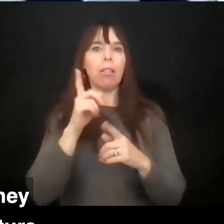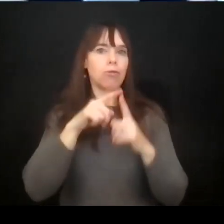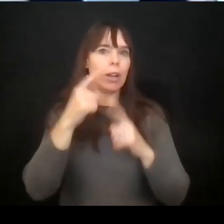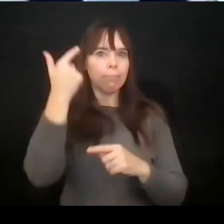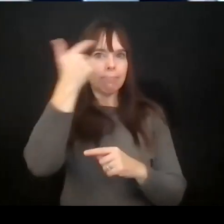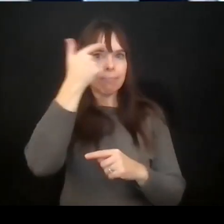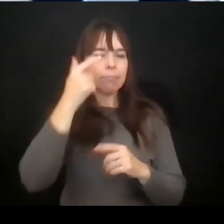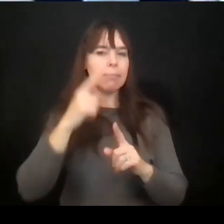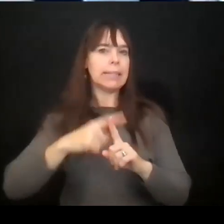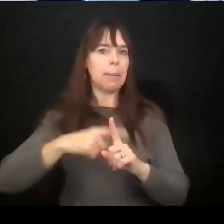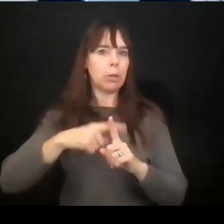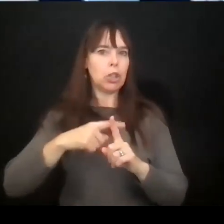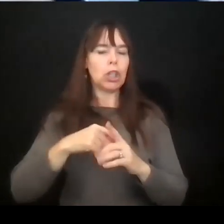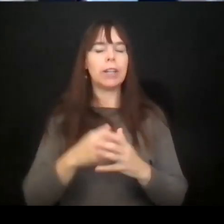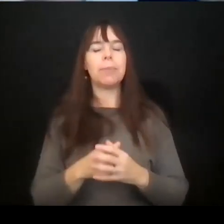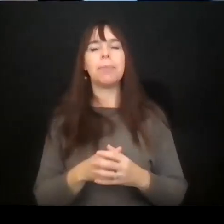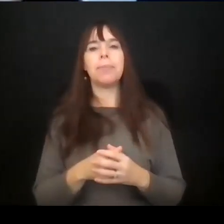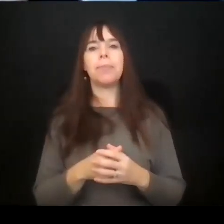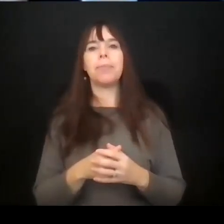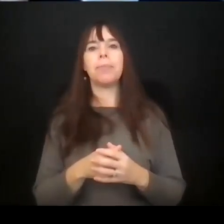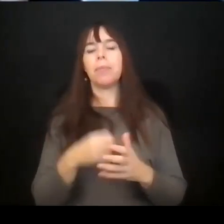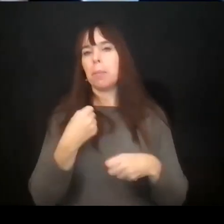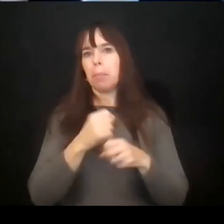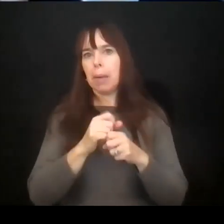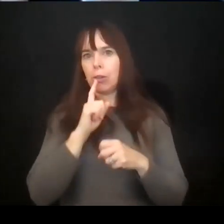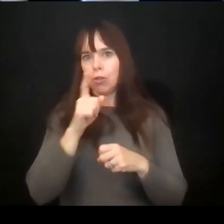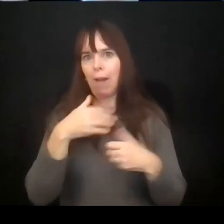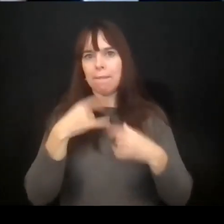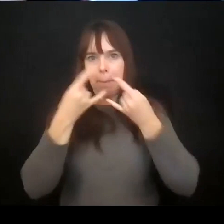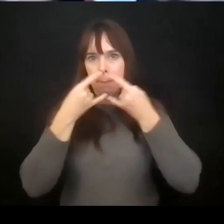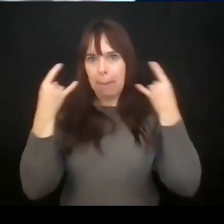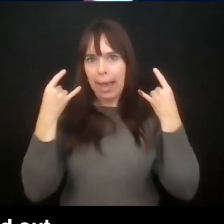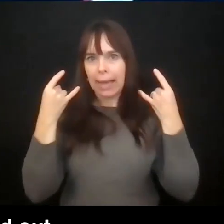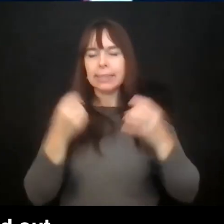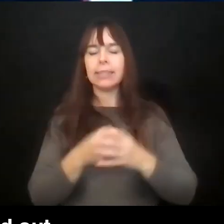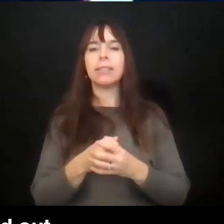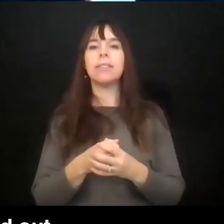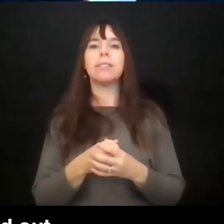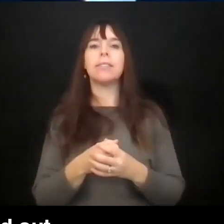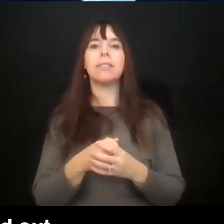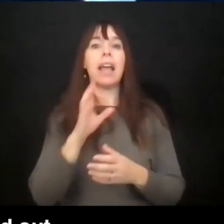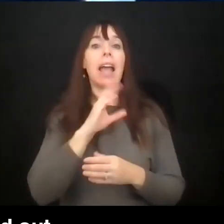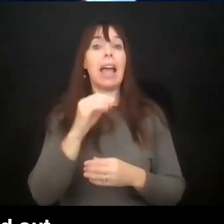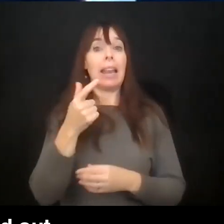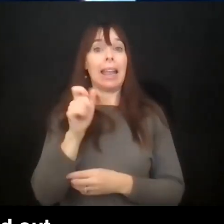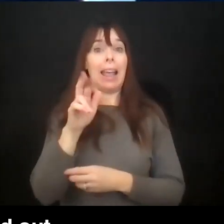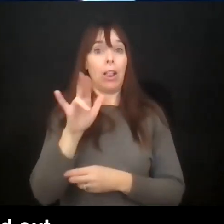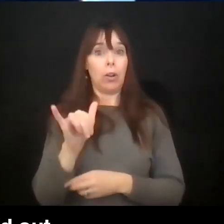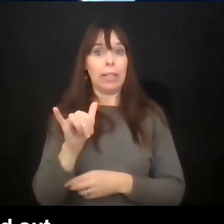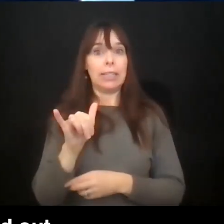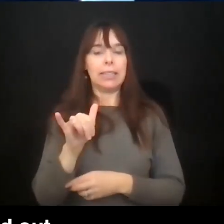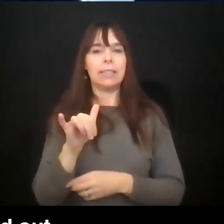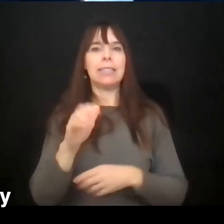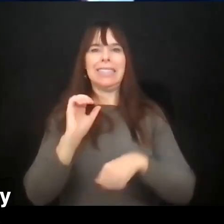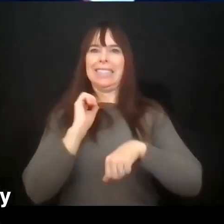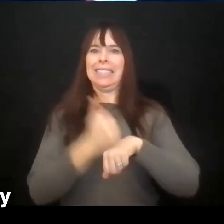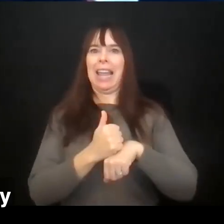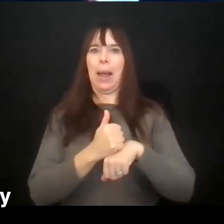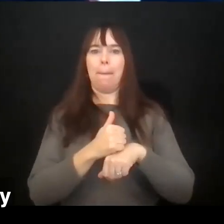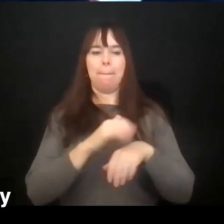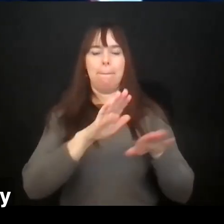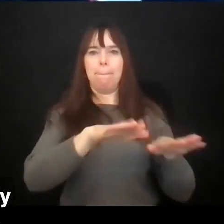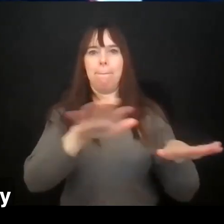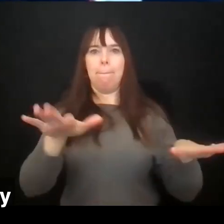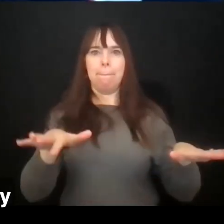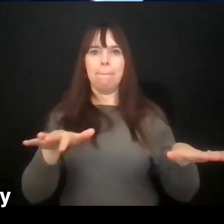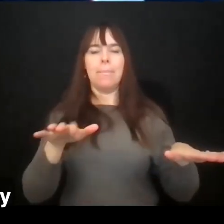temperature. They'll make sure you wear a mask. And the galleries are laid out so that you